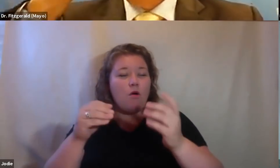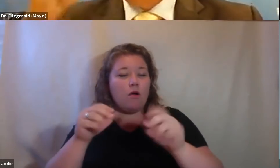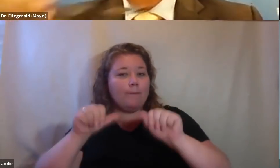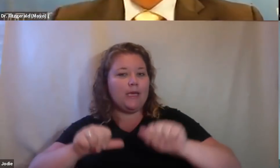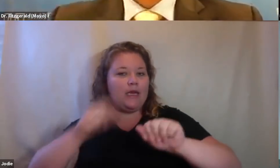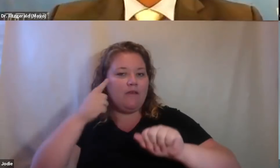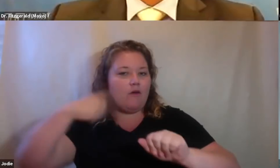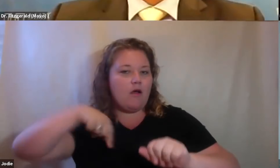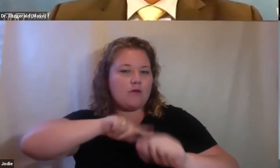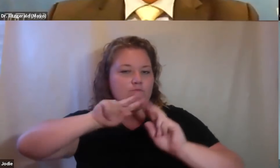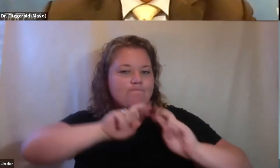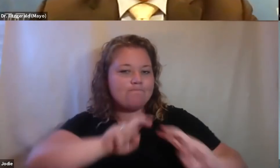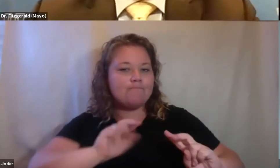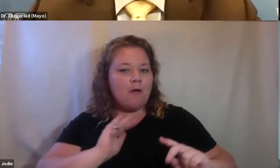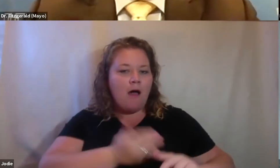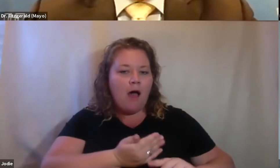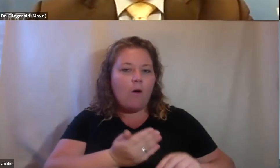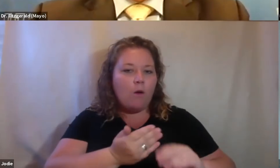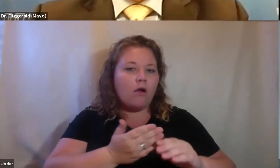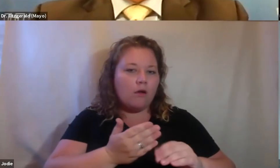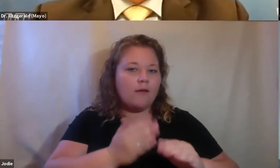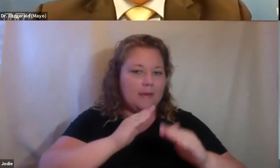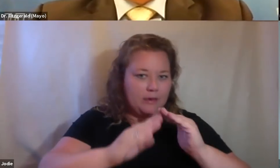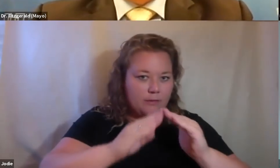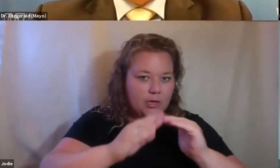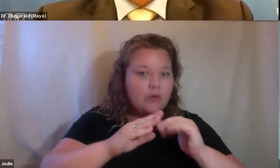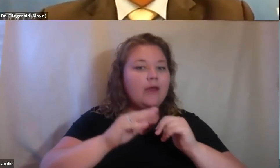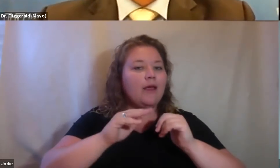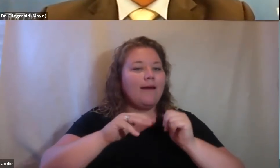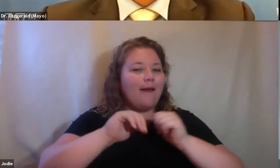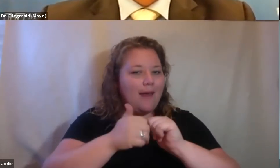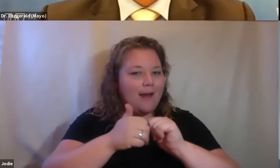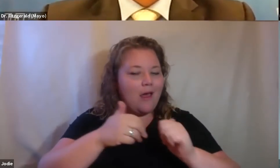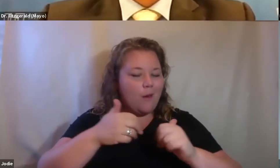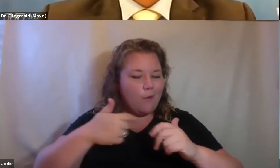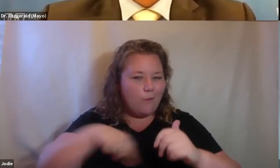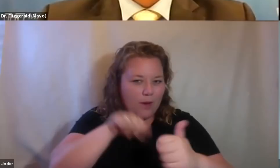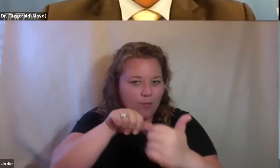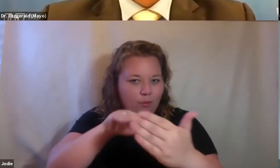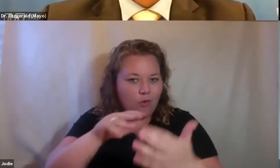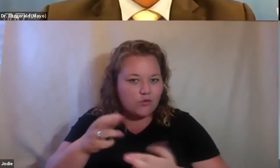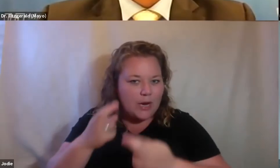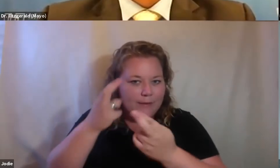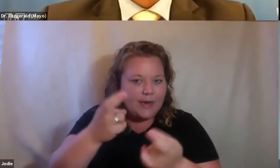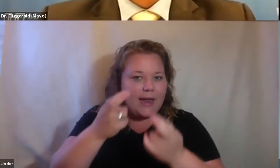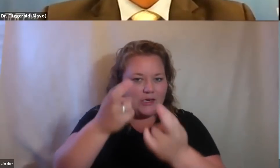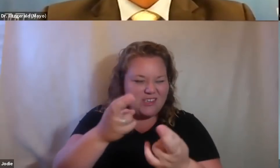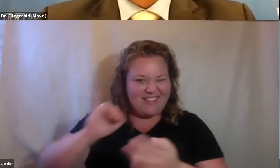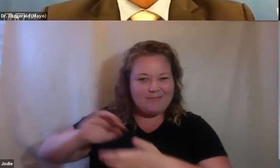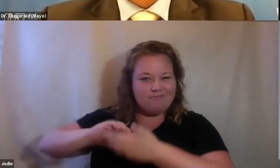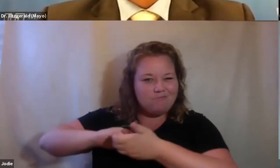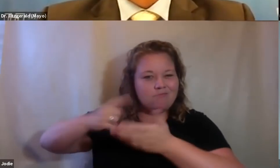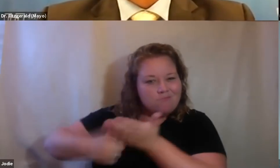data, can't, they give the objective piece, but can't speak to some of those other aspects that we know about